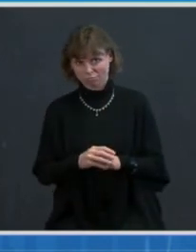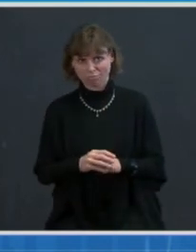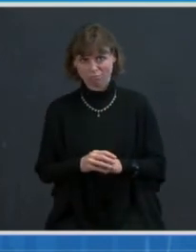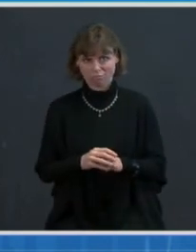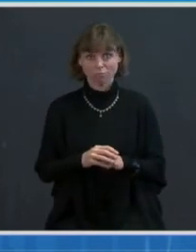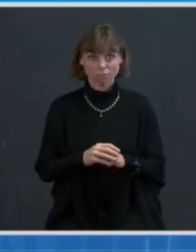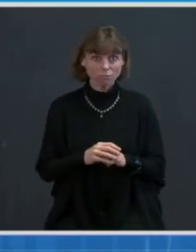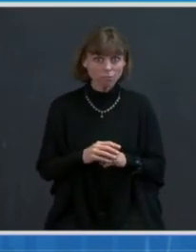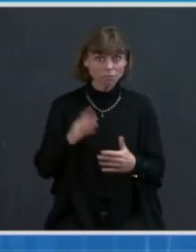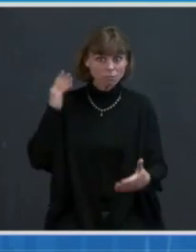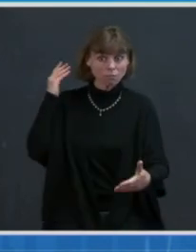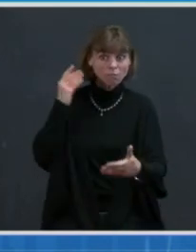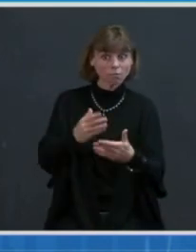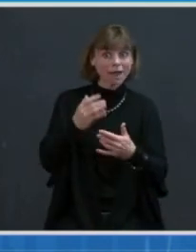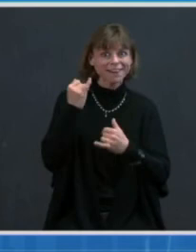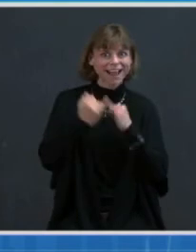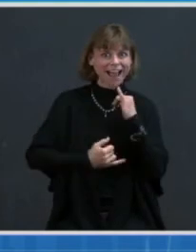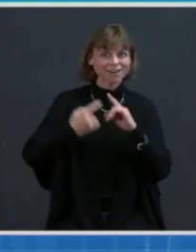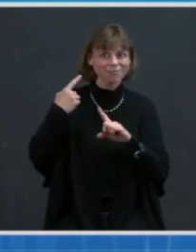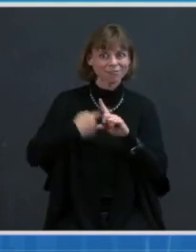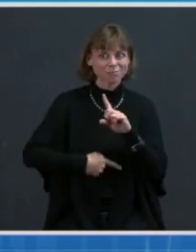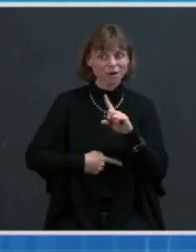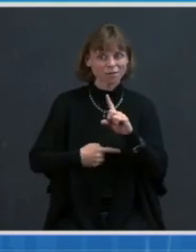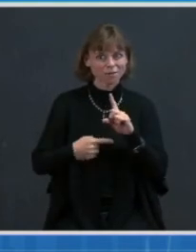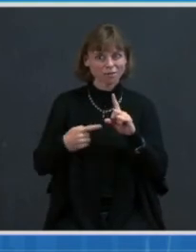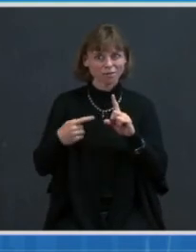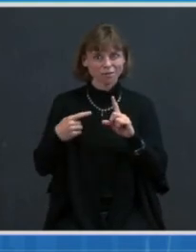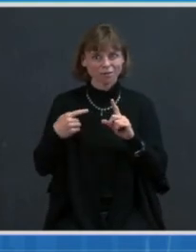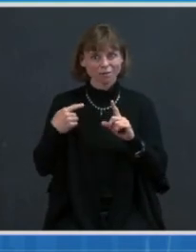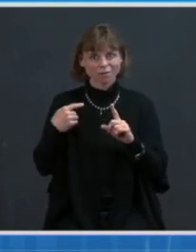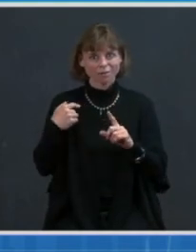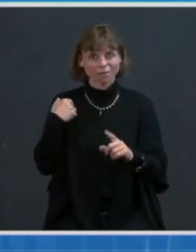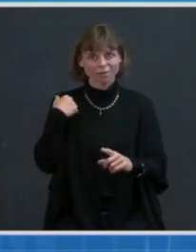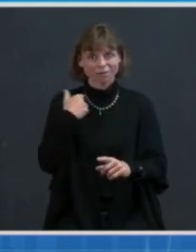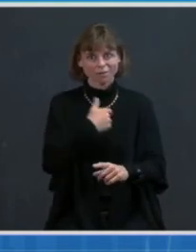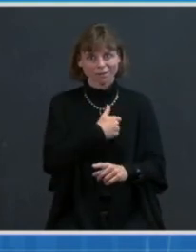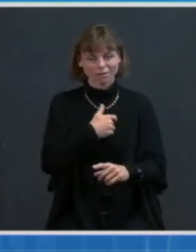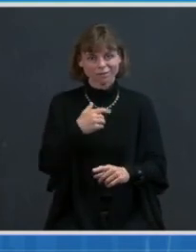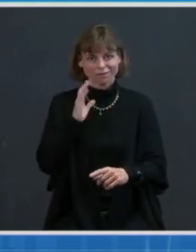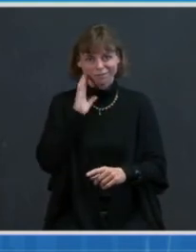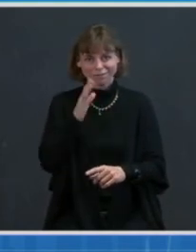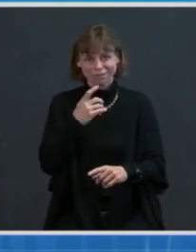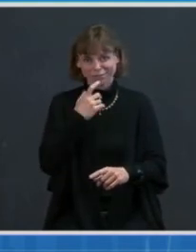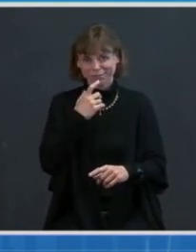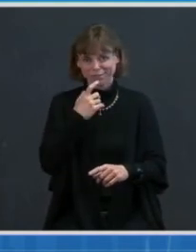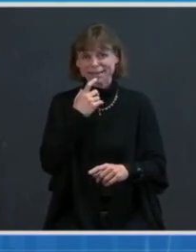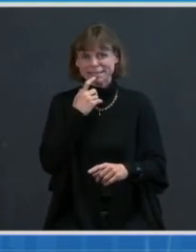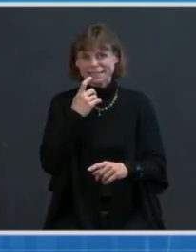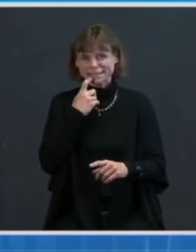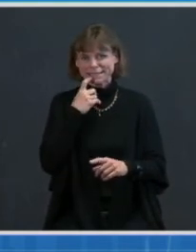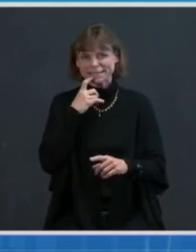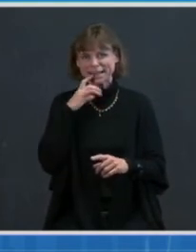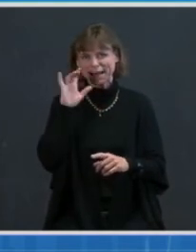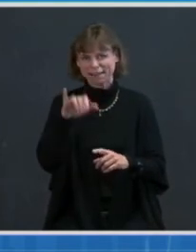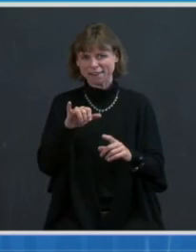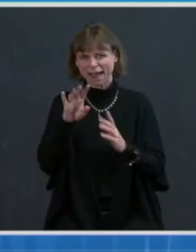we get to the end of the month, I think we will see the ramp pattern where we expect it to be.